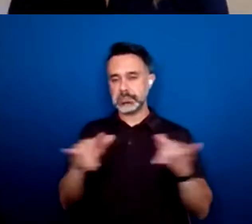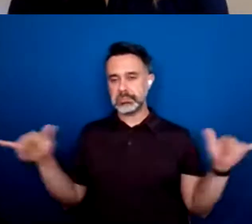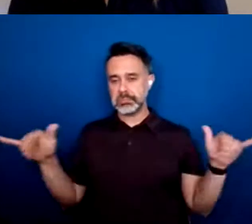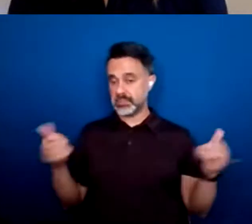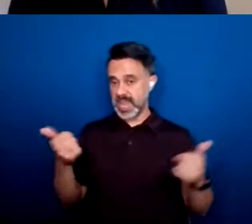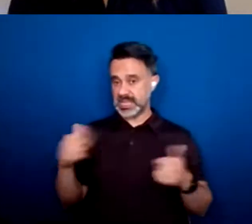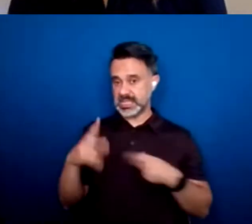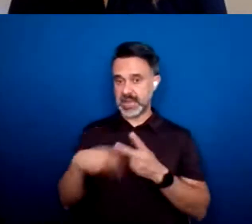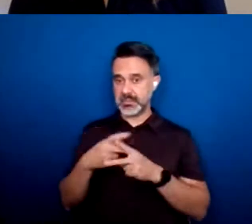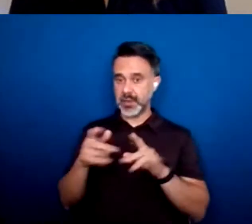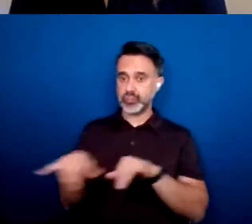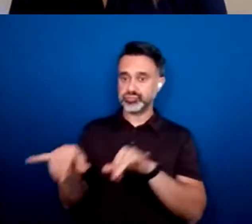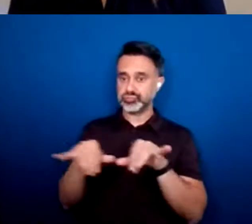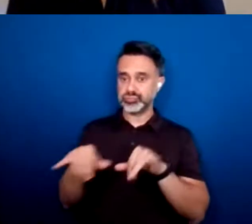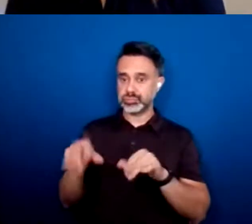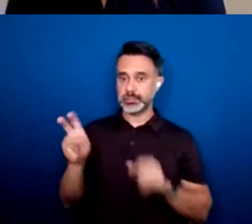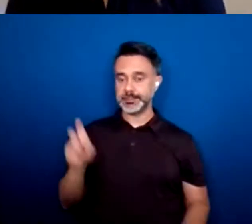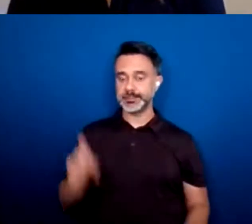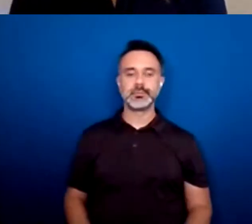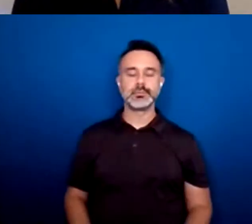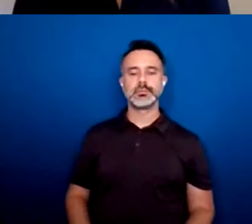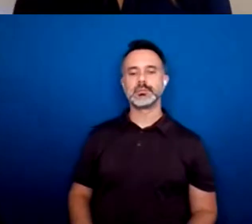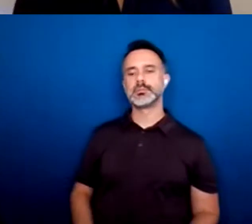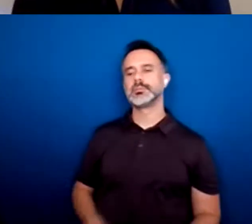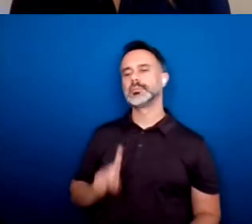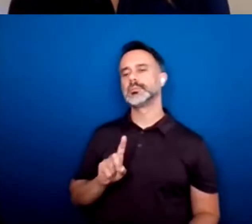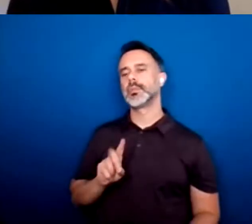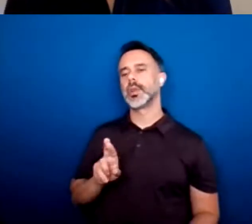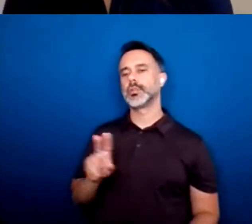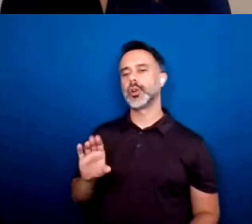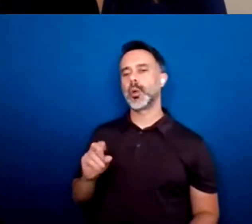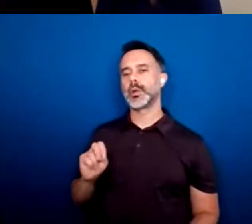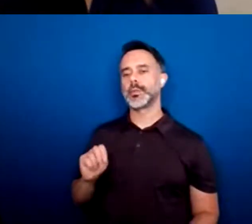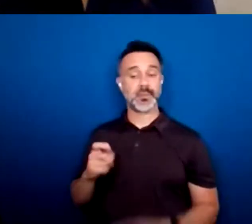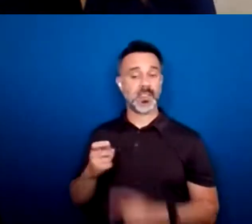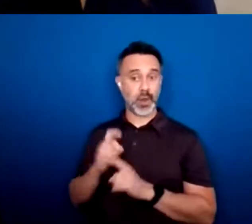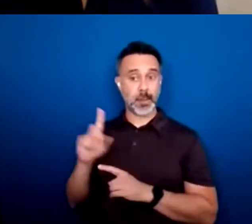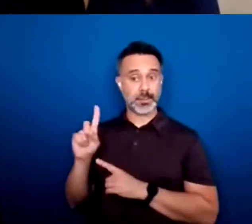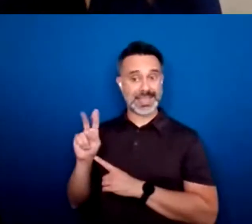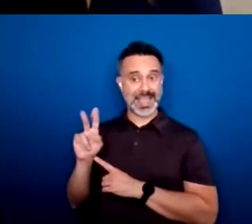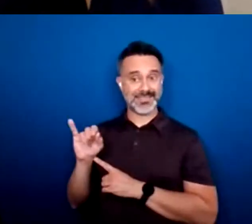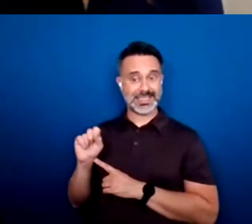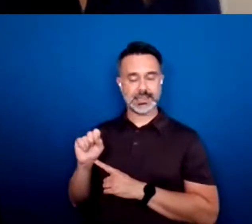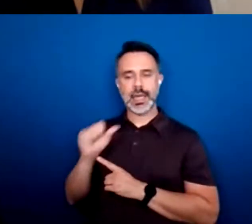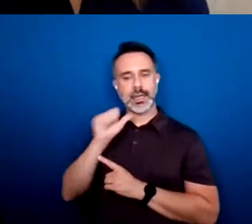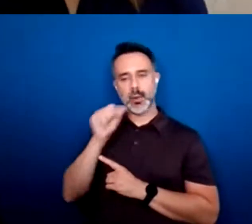So I don't have a ton of detailed data from Davis, but I have some. So